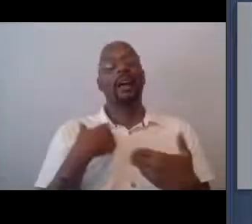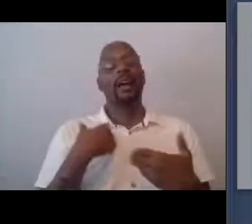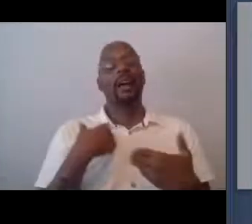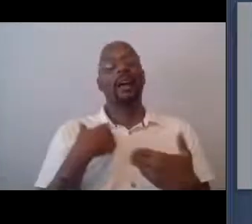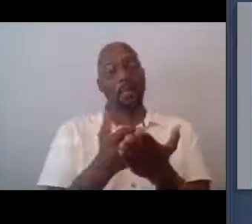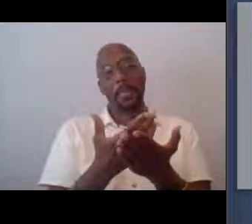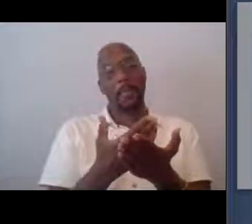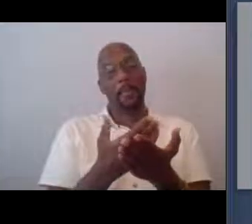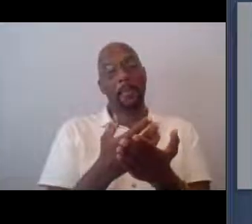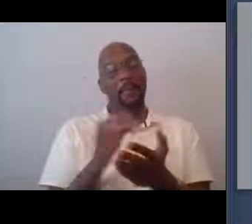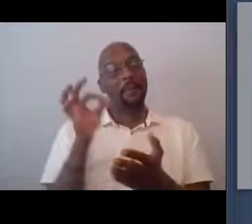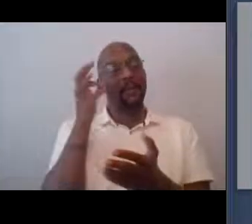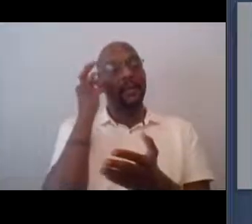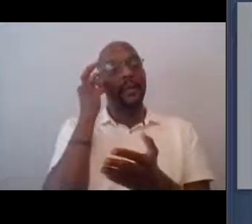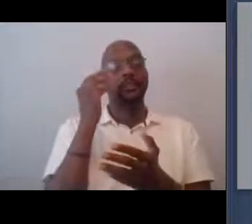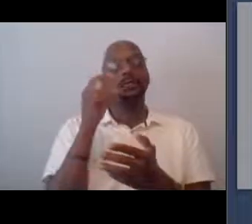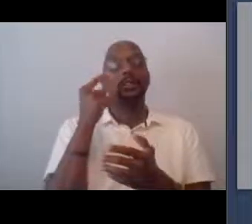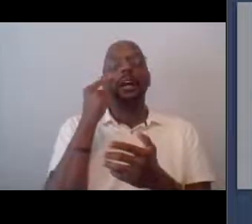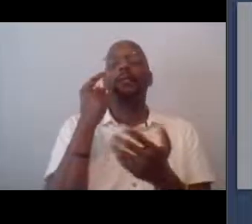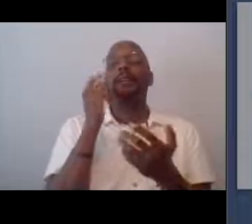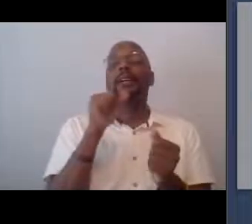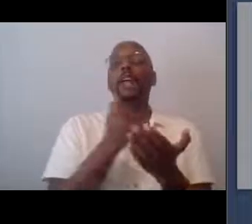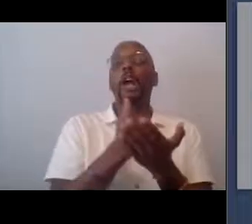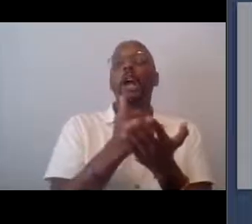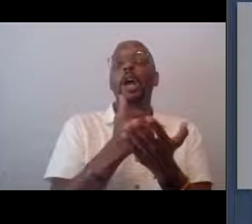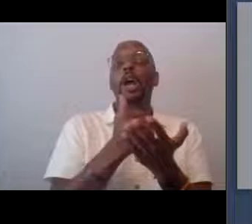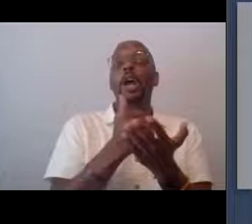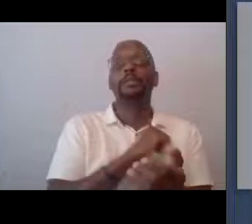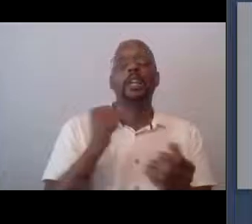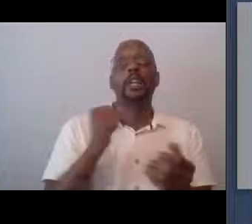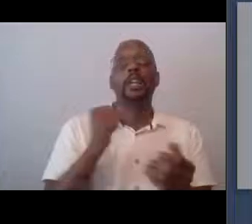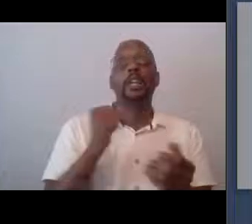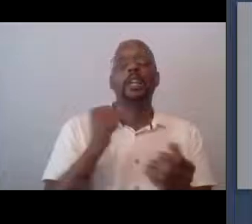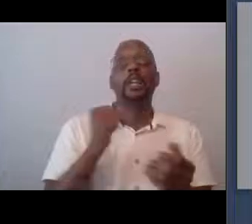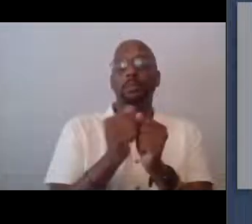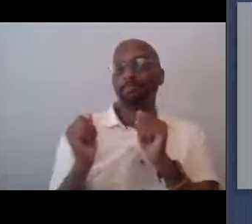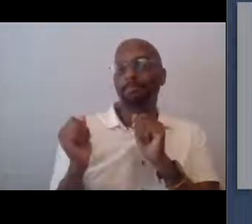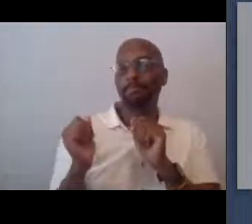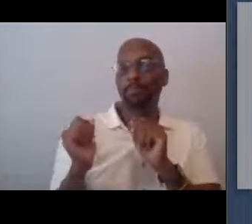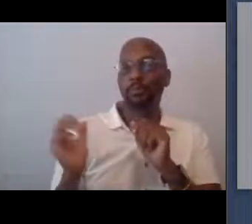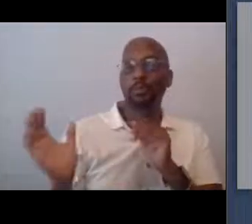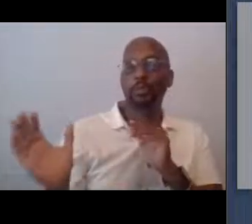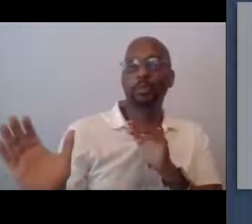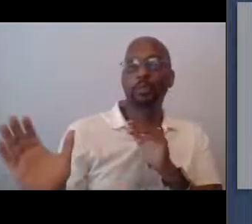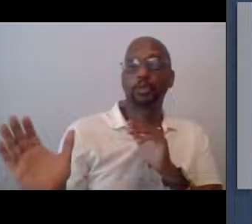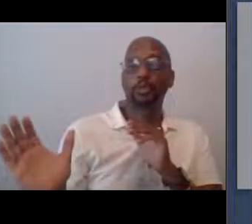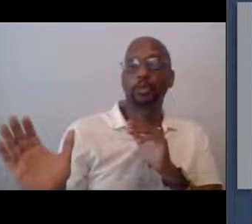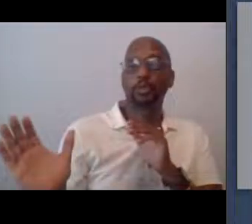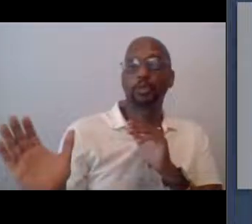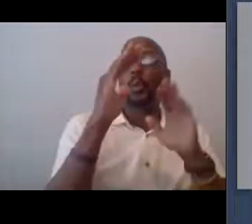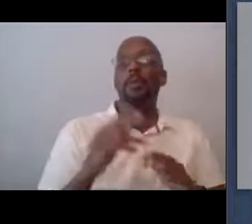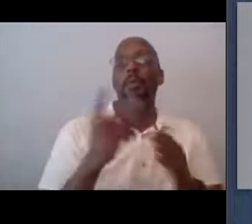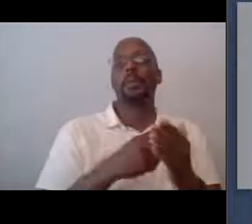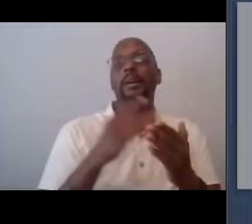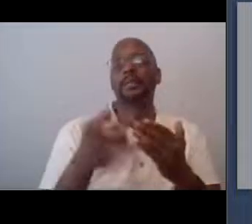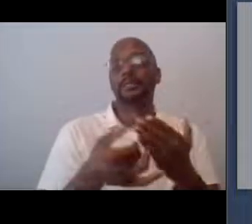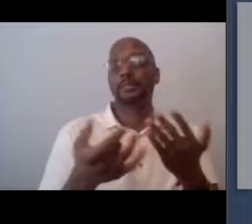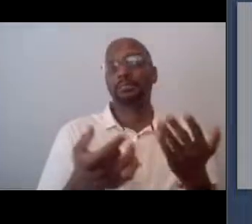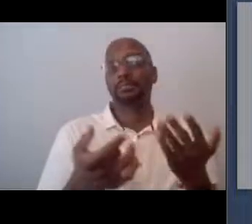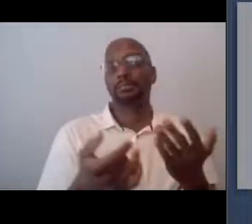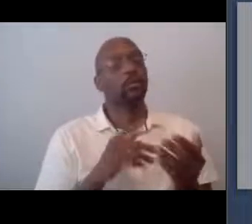in particular can help our staff work with those really great projects that aren't getting funded through the ATP program. I would really appreciate